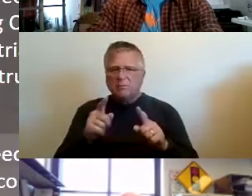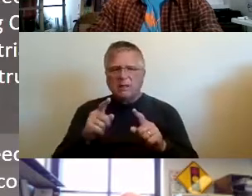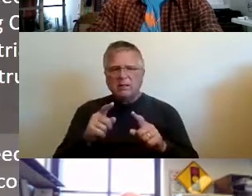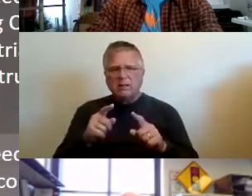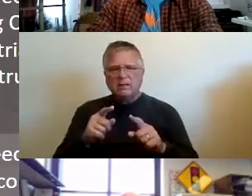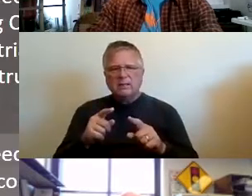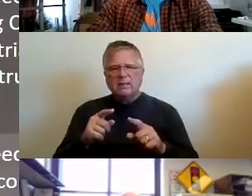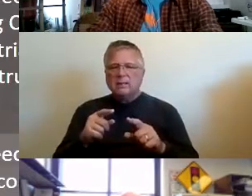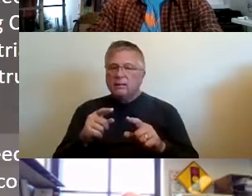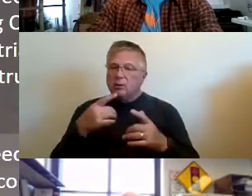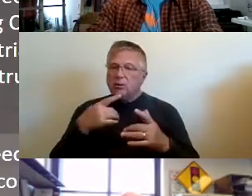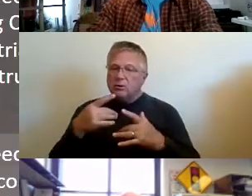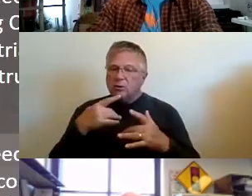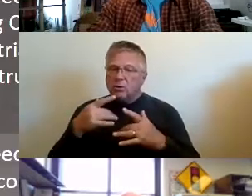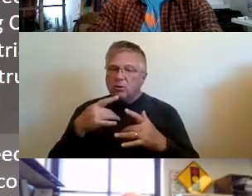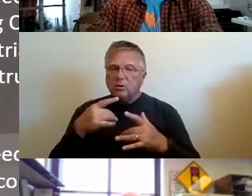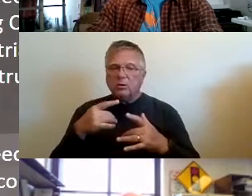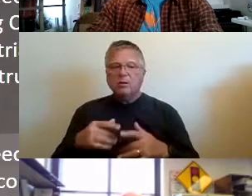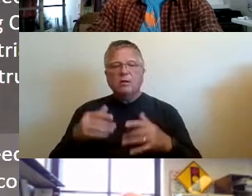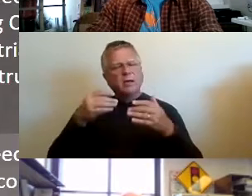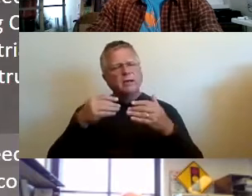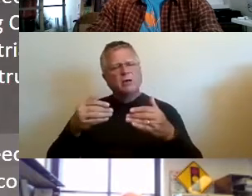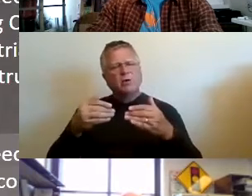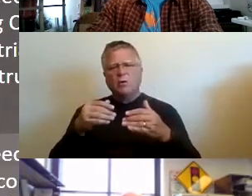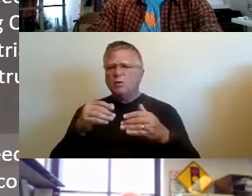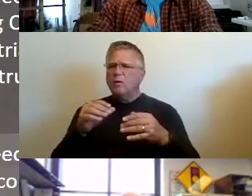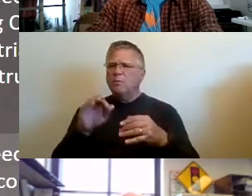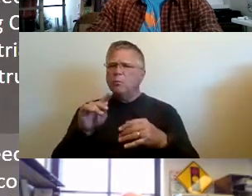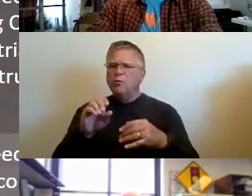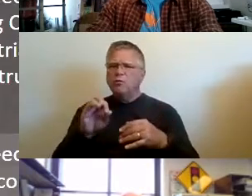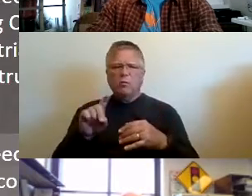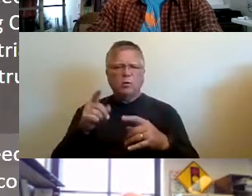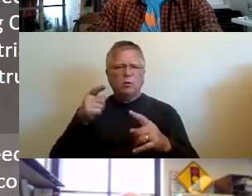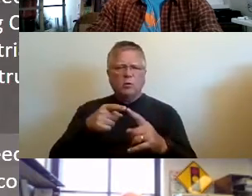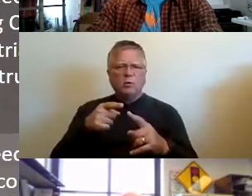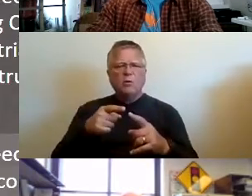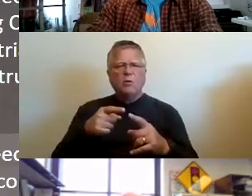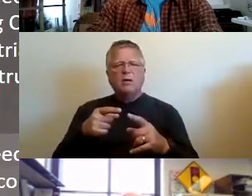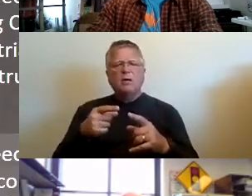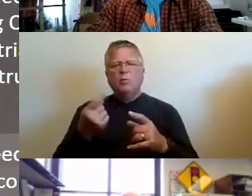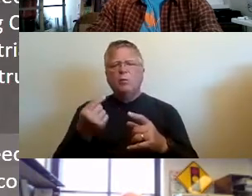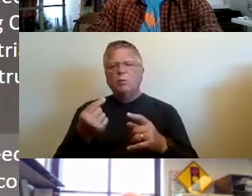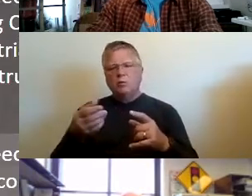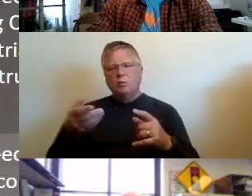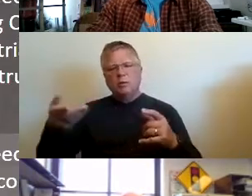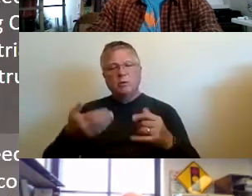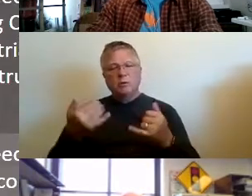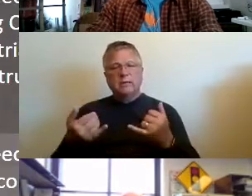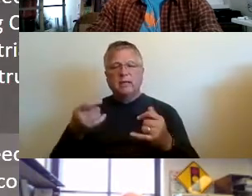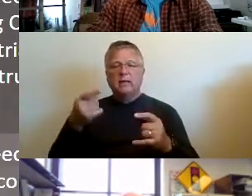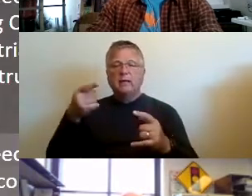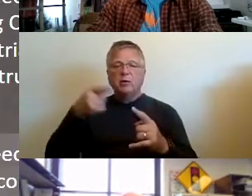And the goal of Move Forward program and the project that we are gonna introduce today, our goal is